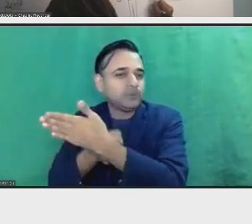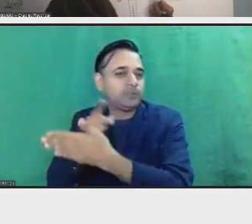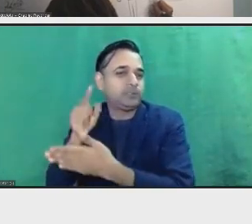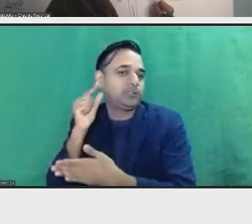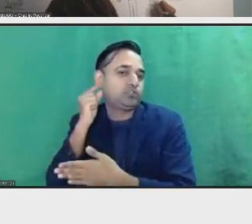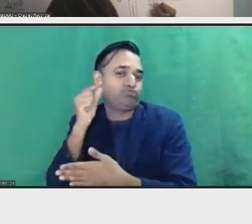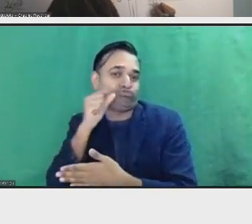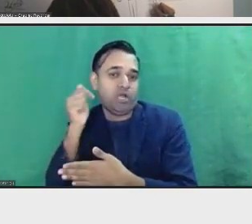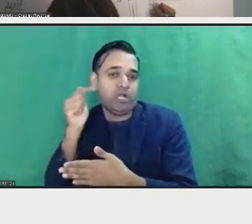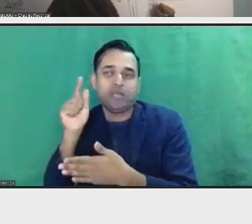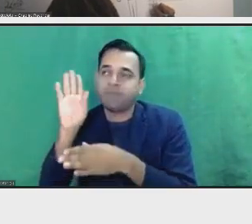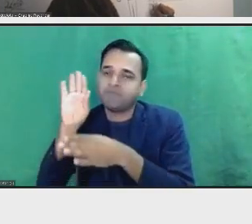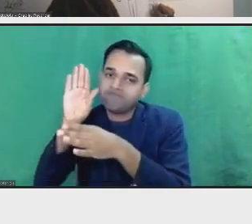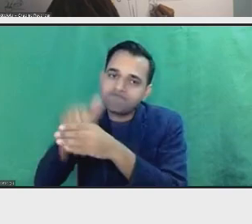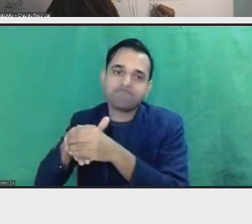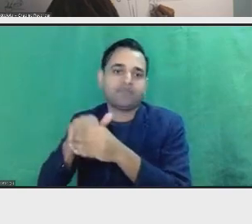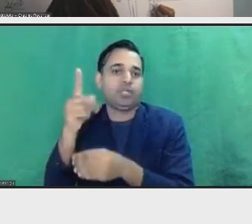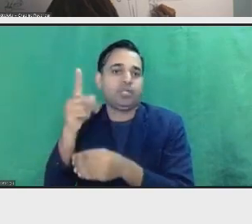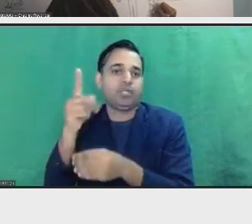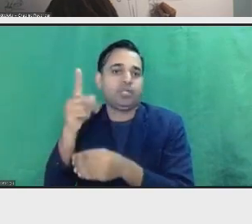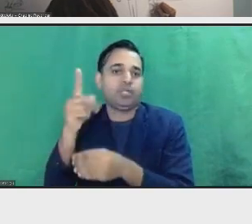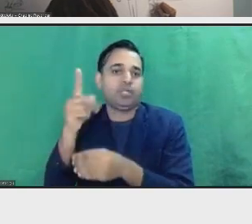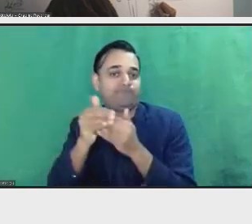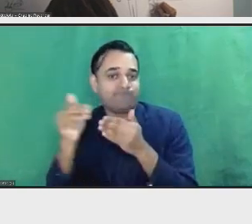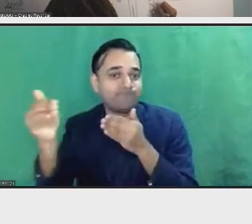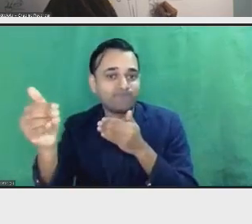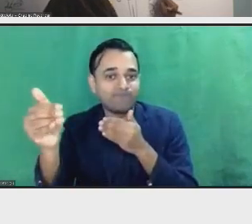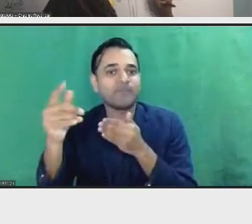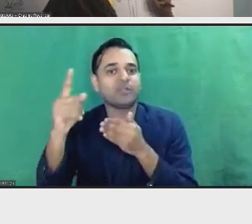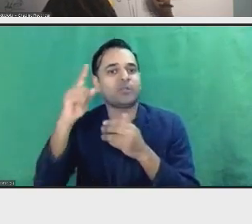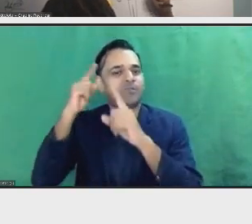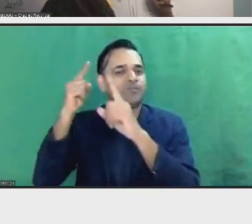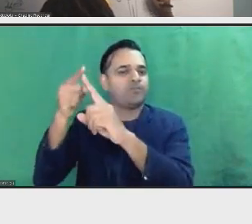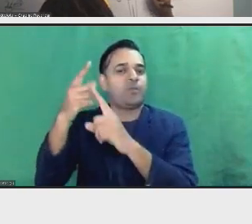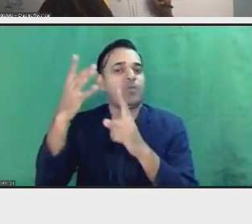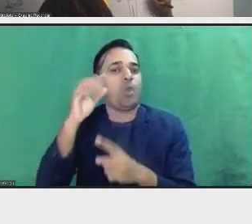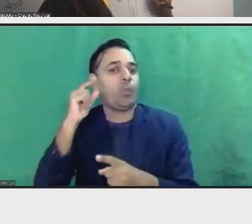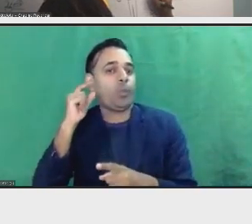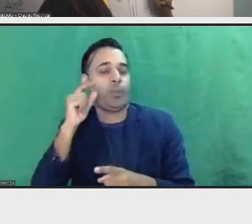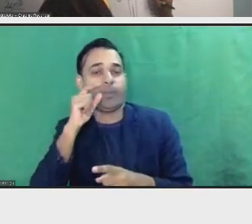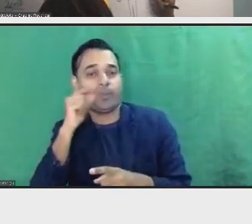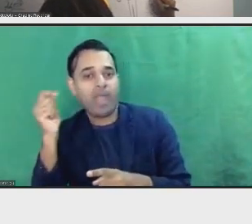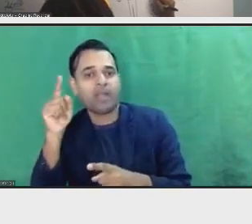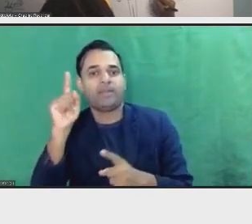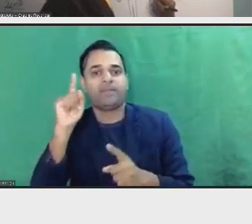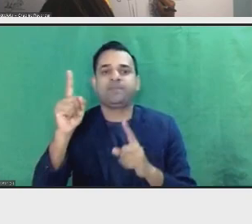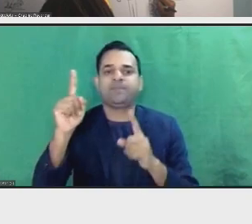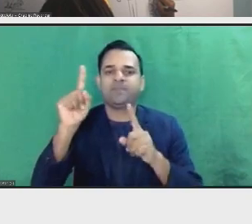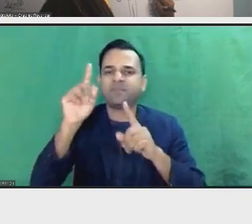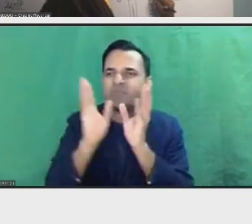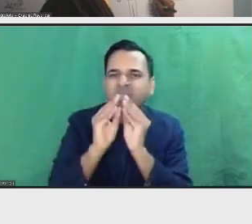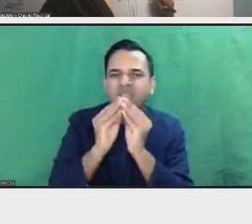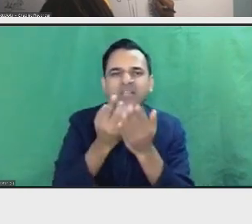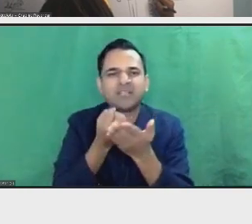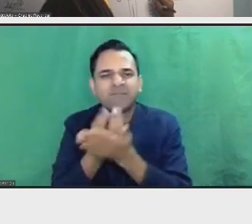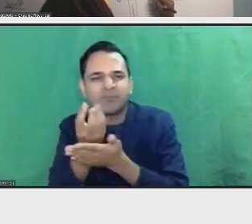and the other meetings. That's well taken recommendation. Of course, to Mr. David Boyd for his time too, and